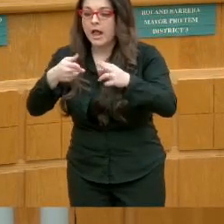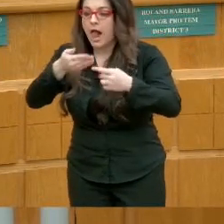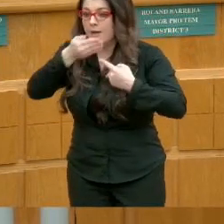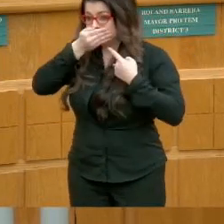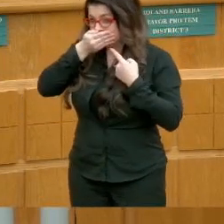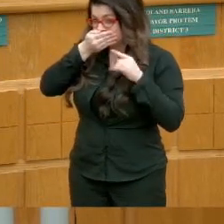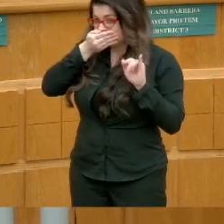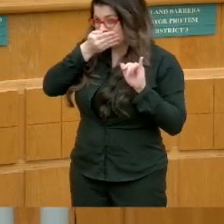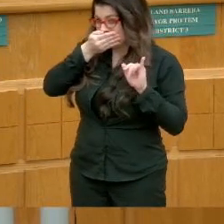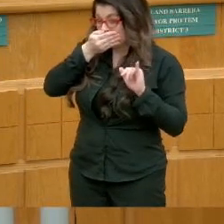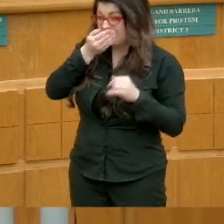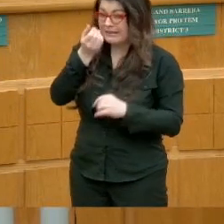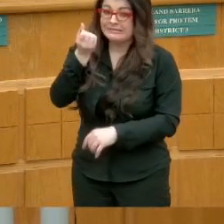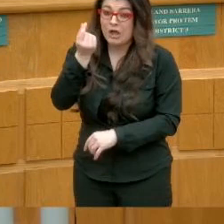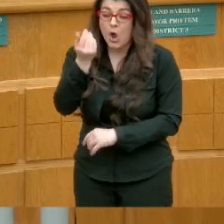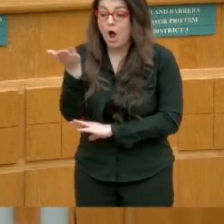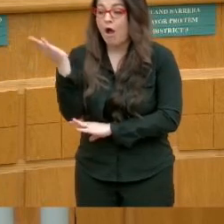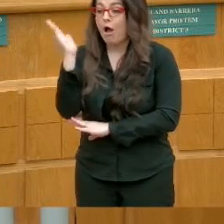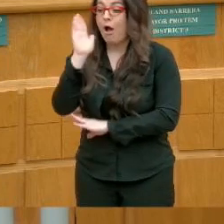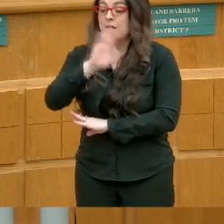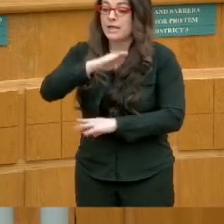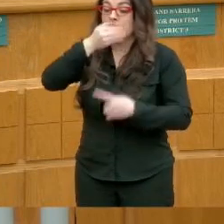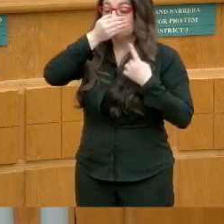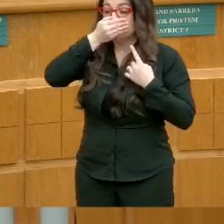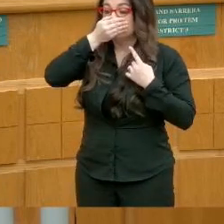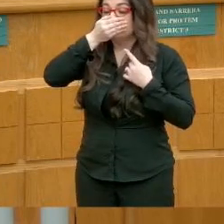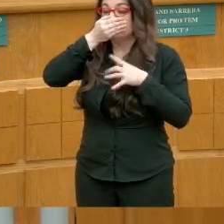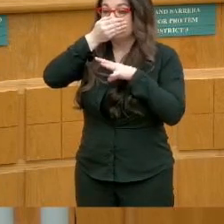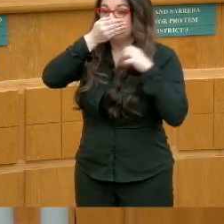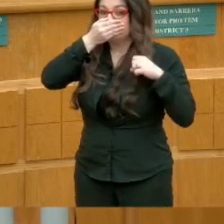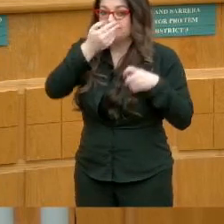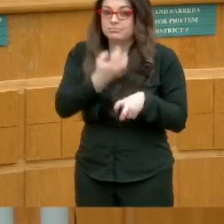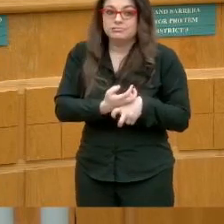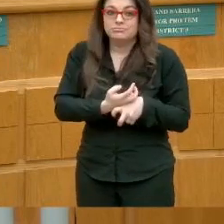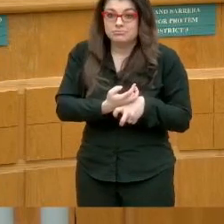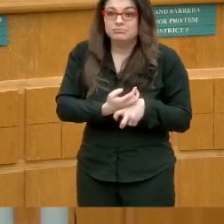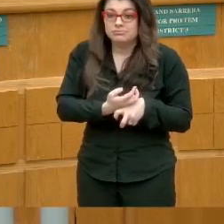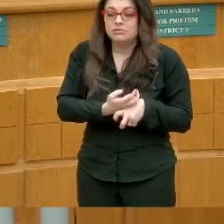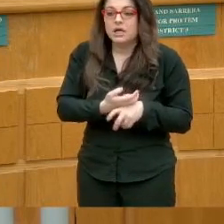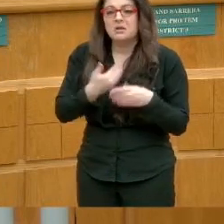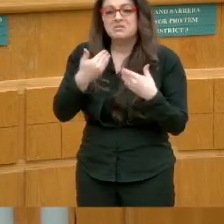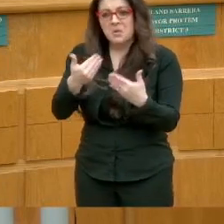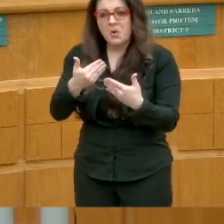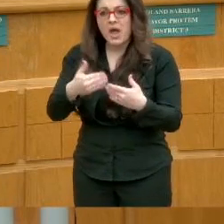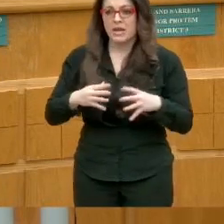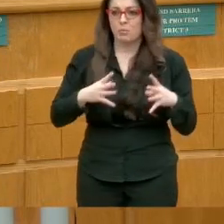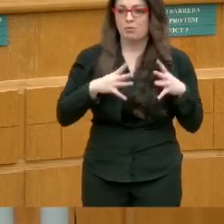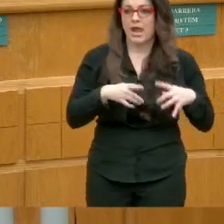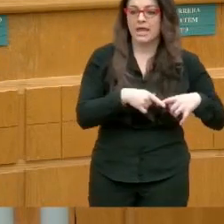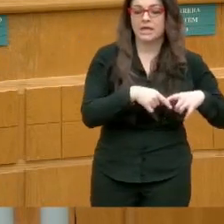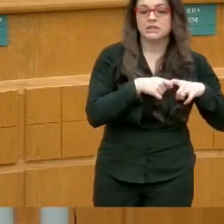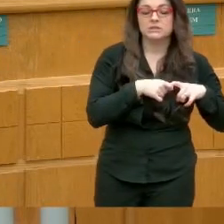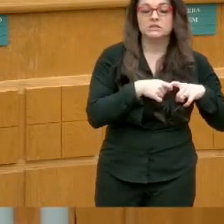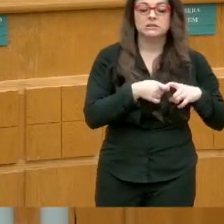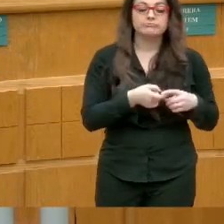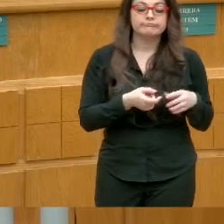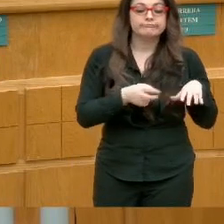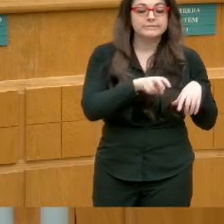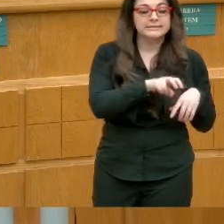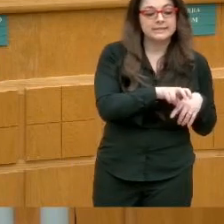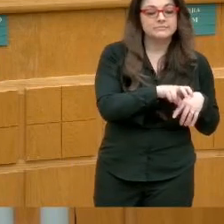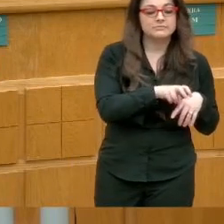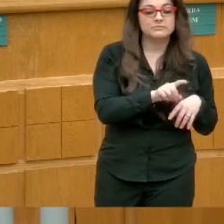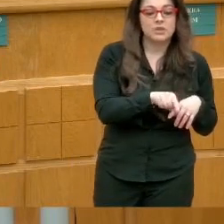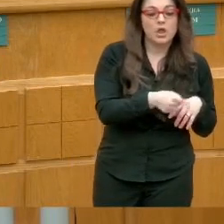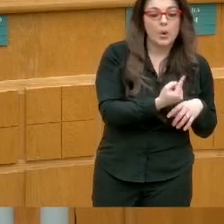we realize that wearing a mask all day long can be difficult. So taking breaks in a quiet, secluded space